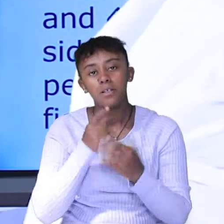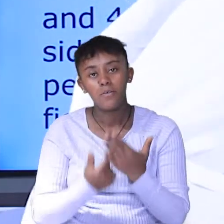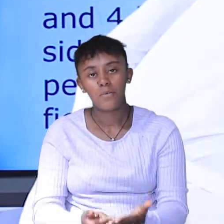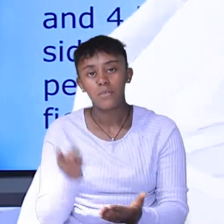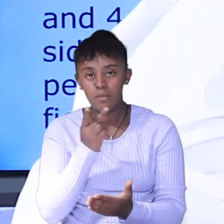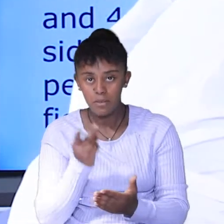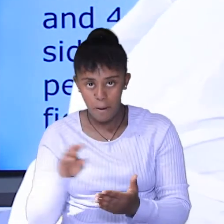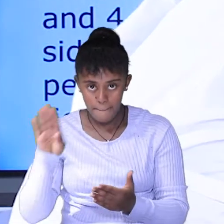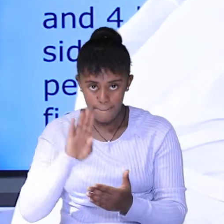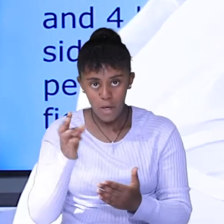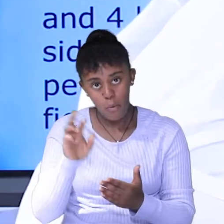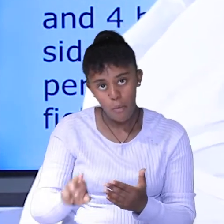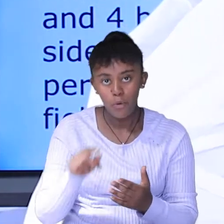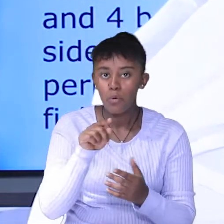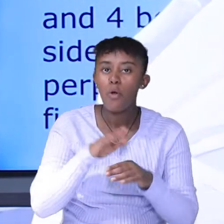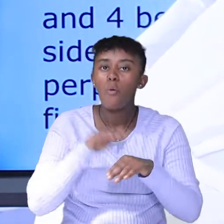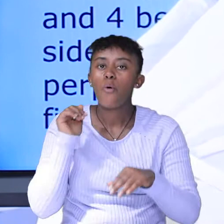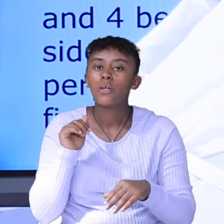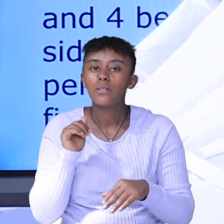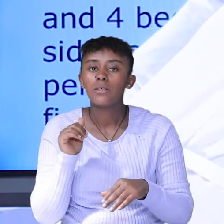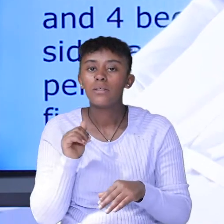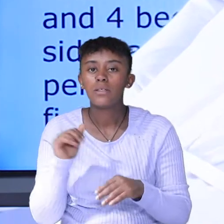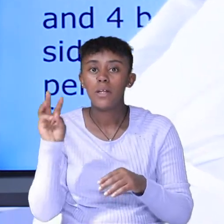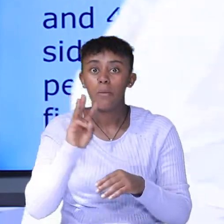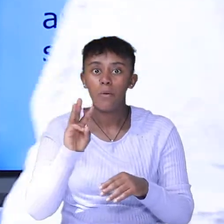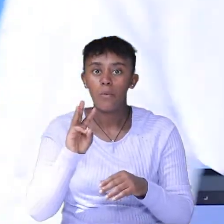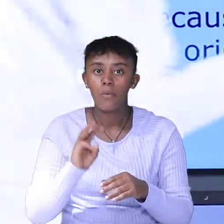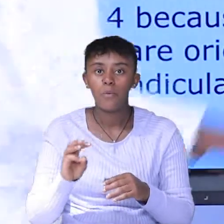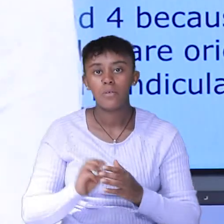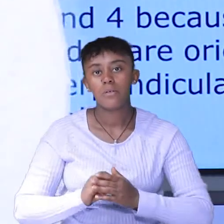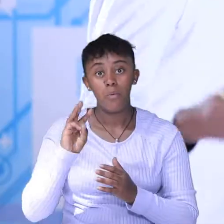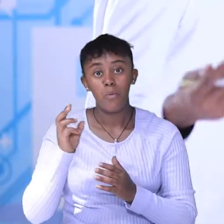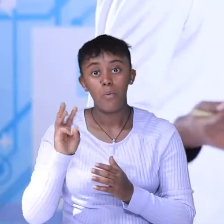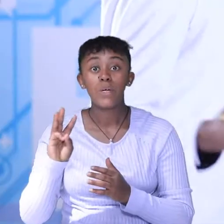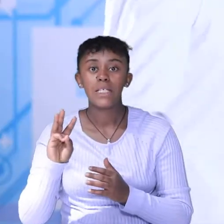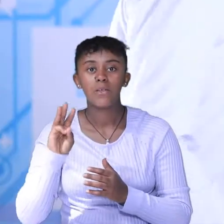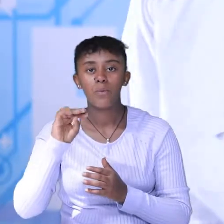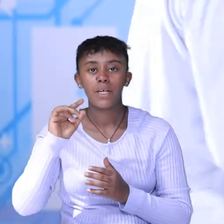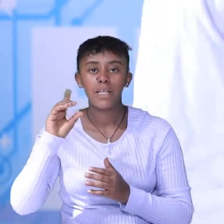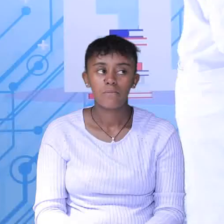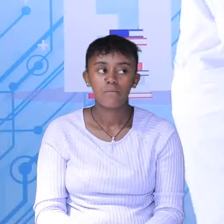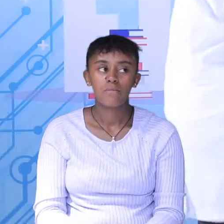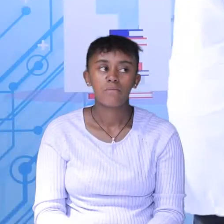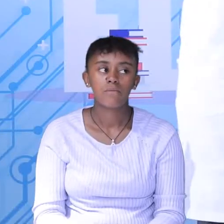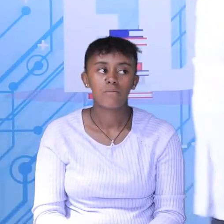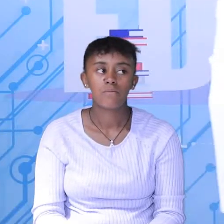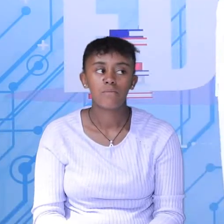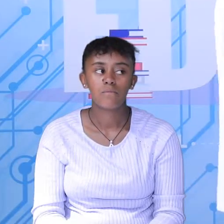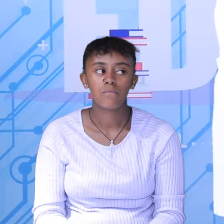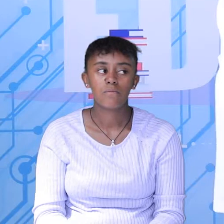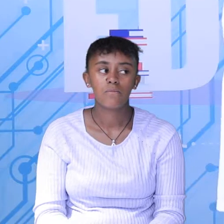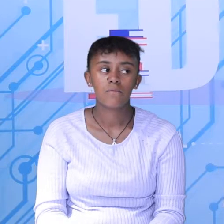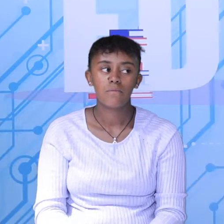this is B, or you can call it to be W. We can call it to be width. Okay? So the